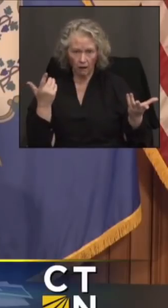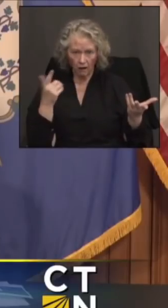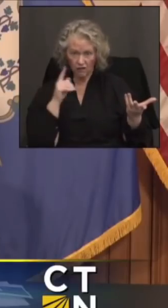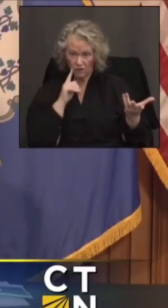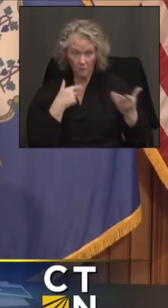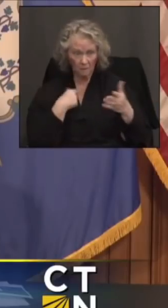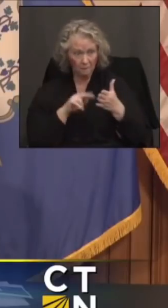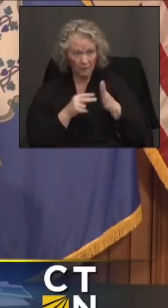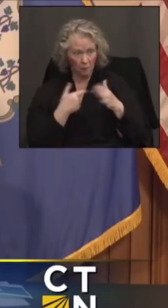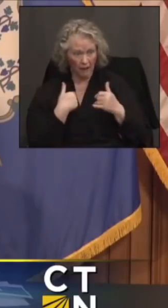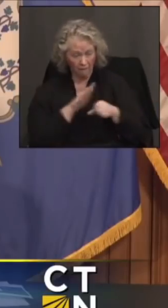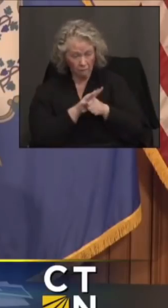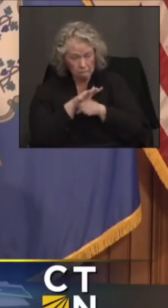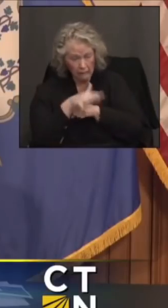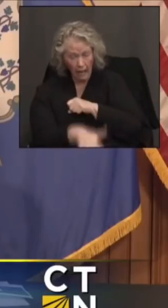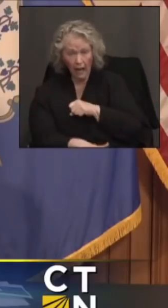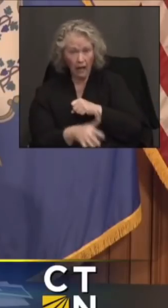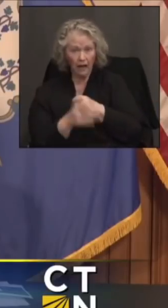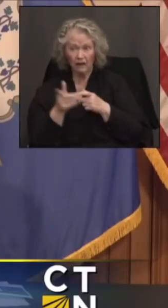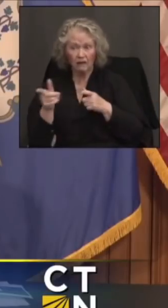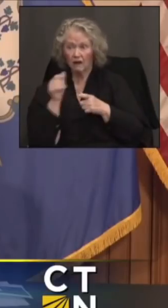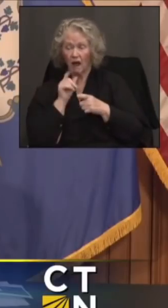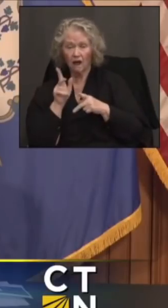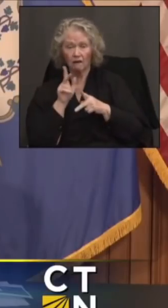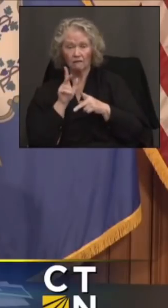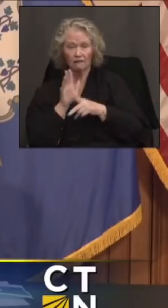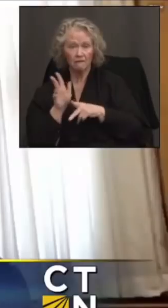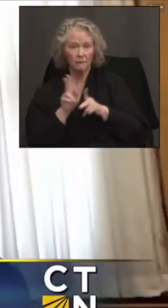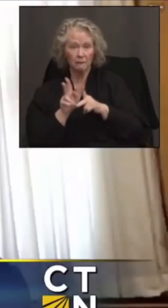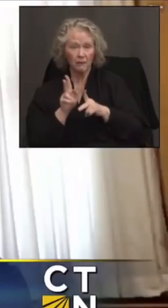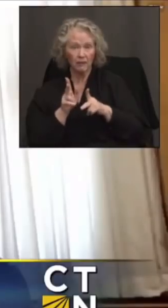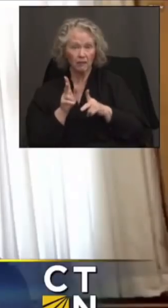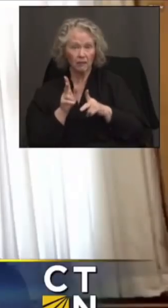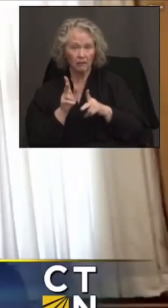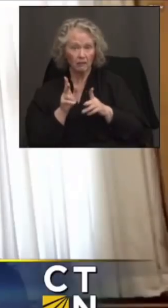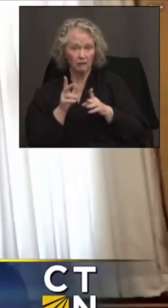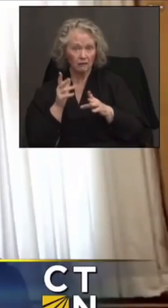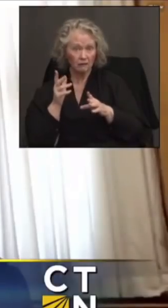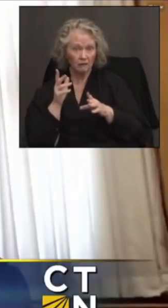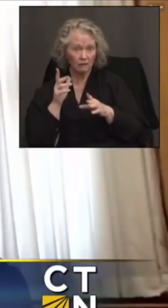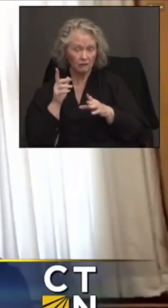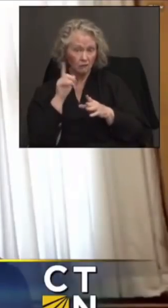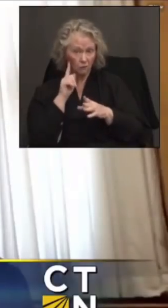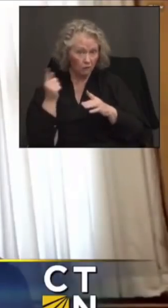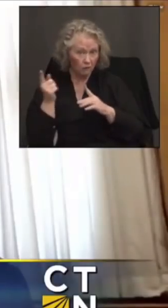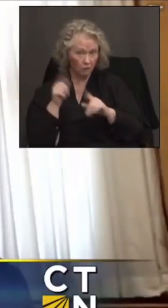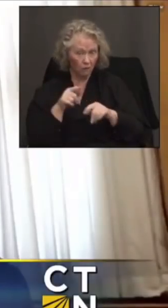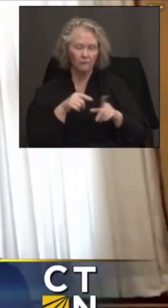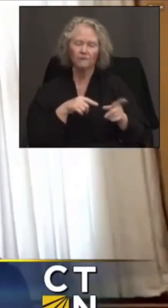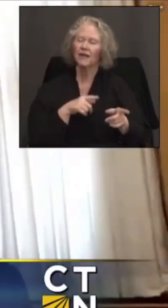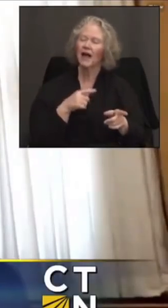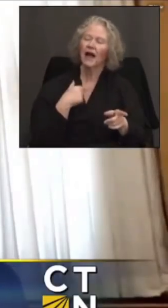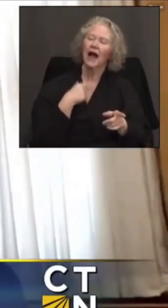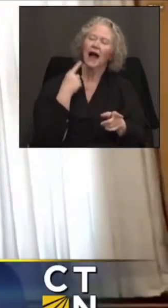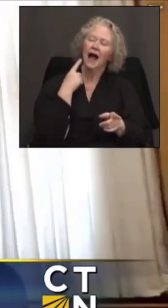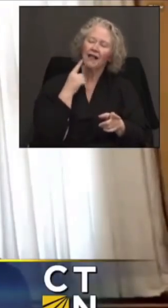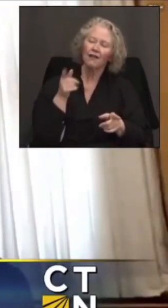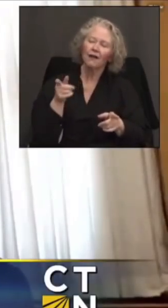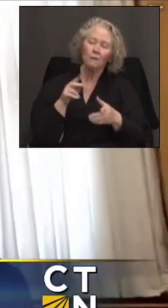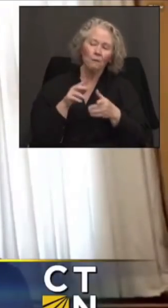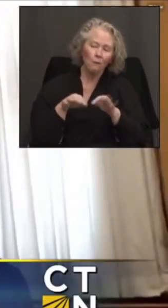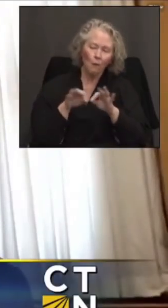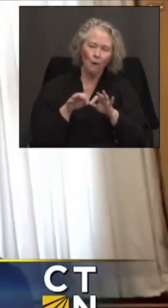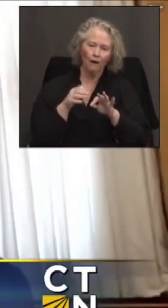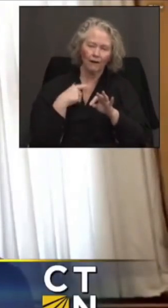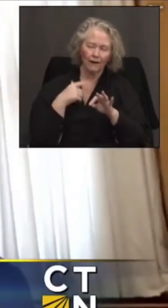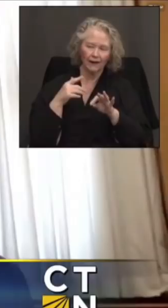more supply than demand? Josh, what are you seeing? Same thing? I think the key thing is what you just said, later this month. And